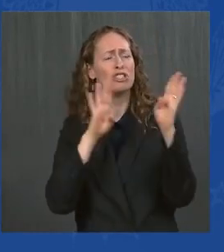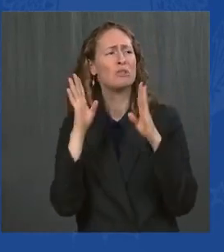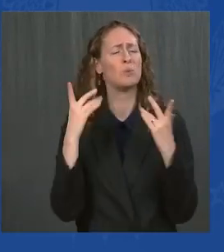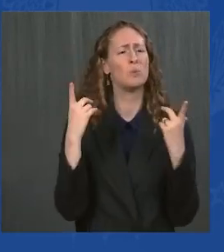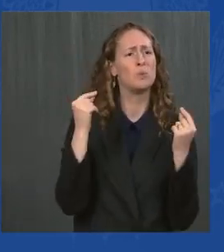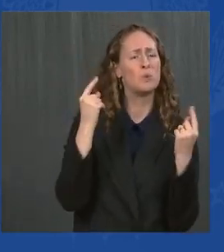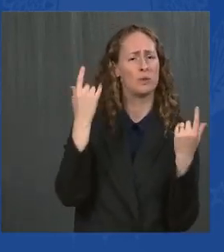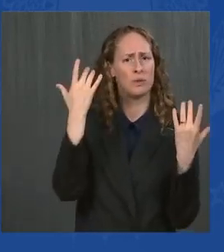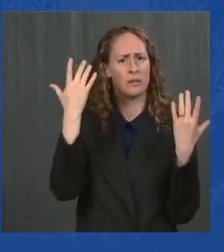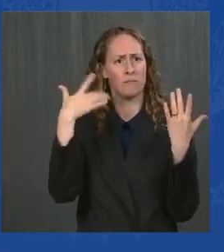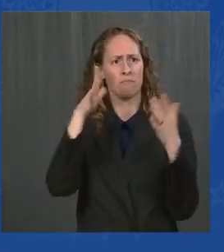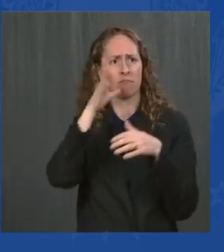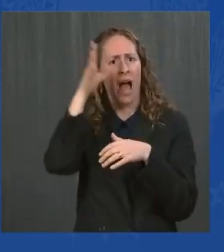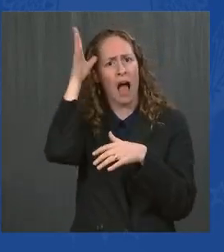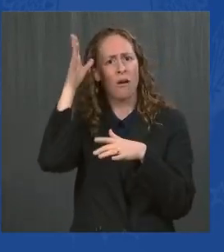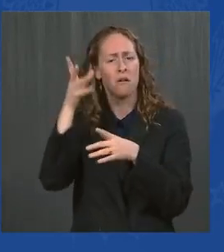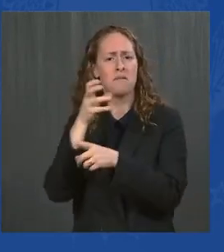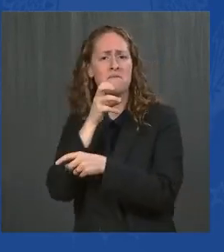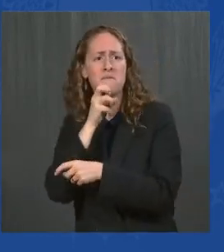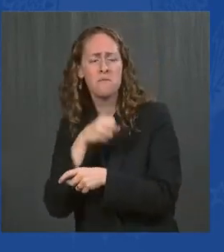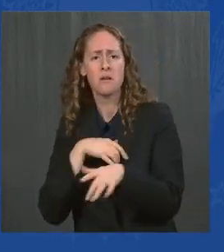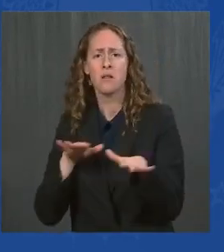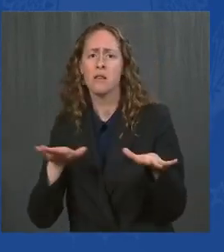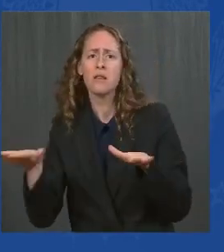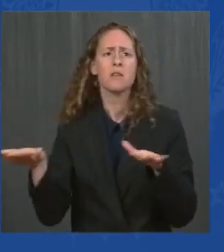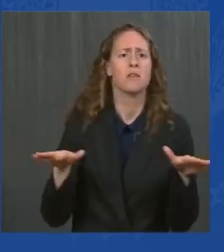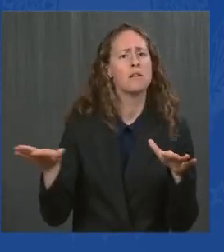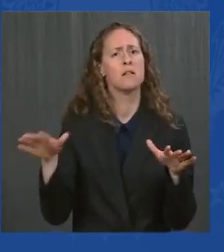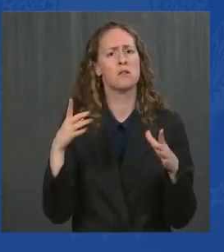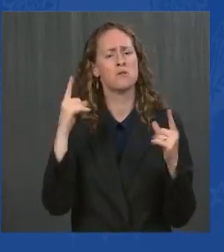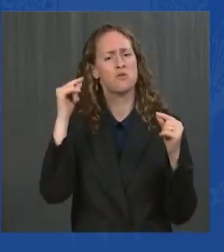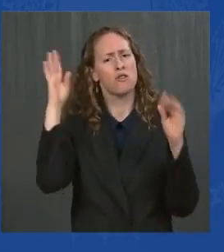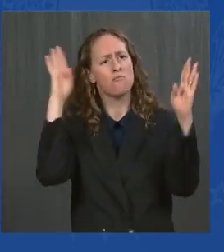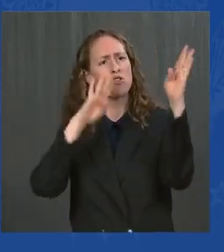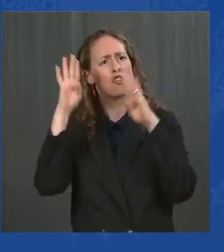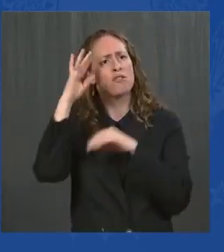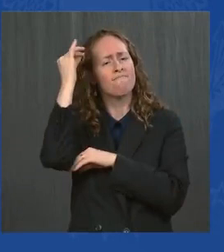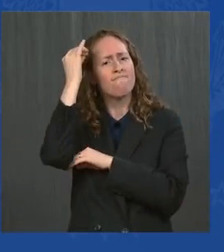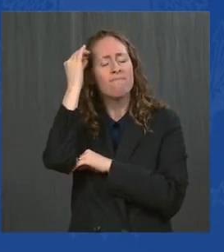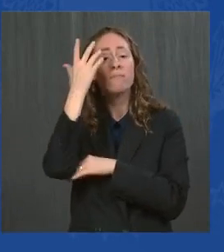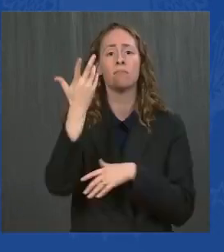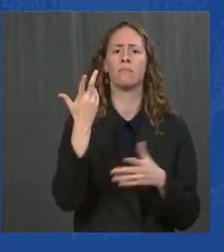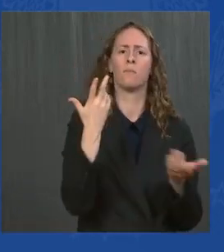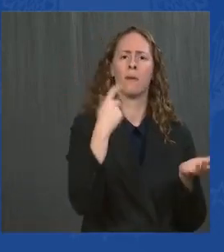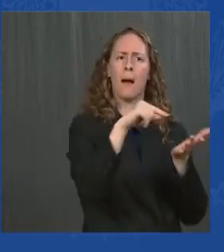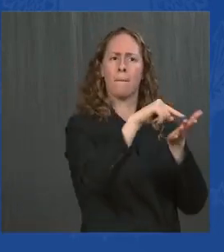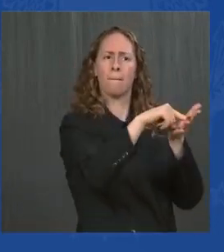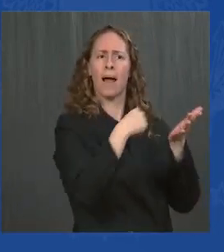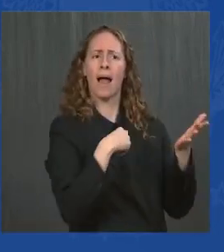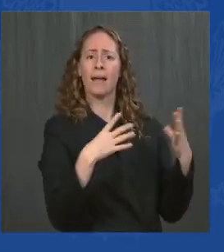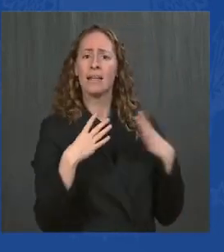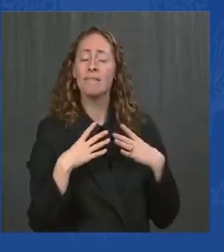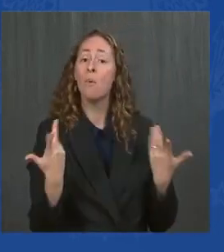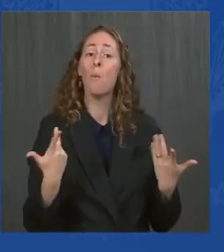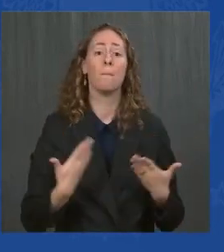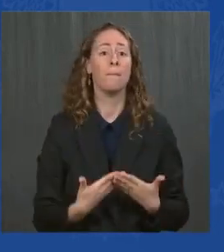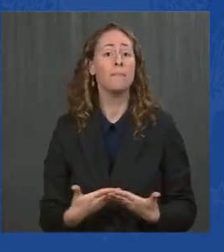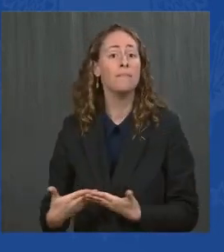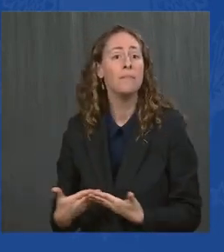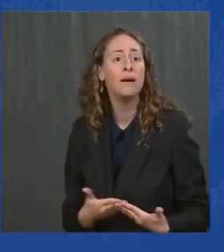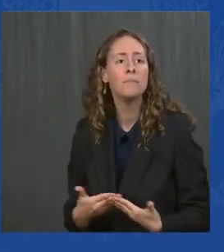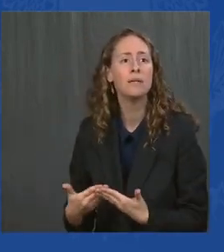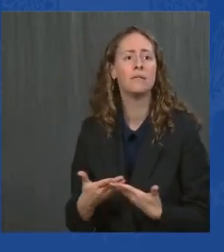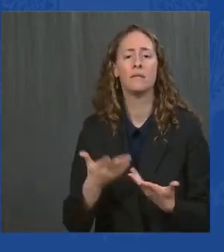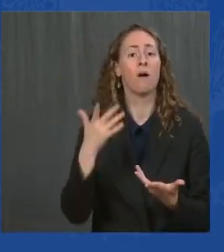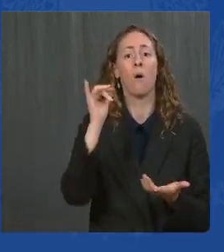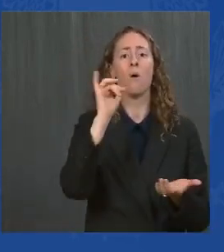It's about paid leave, allowing people with a new child or a sick spouse at home to